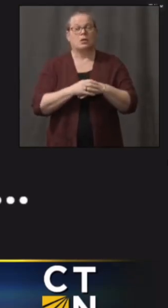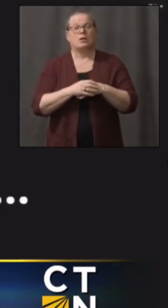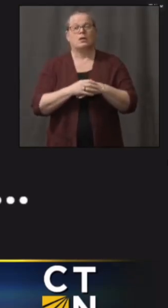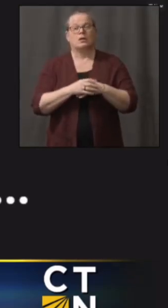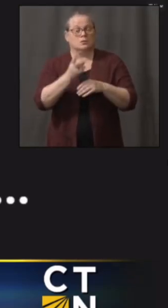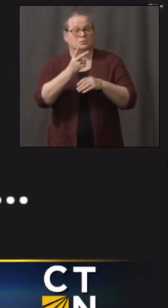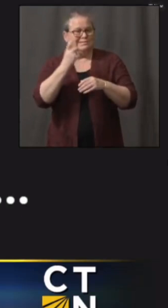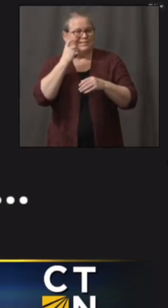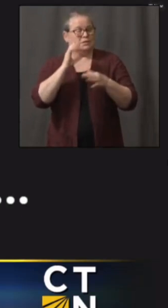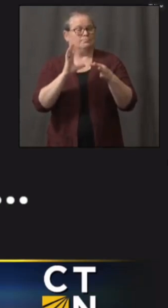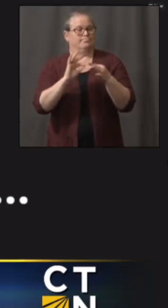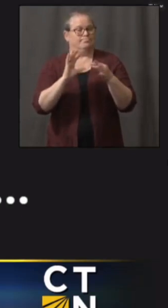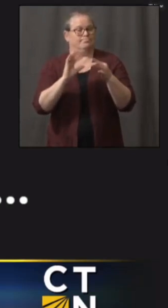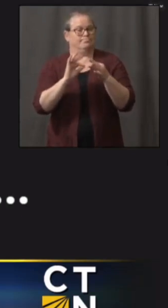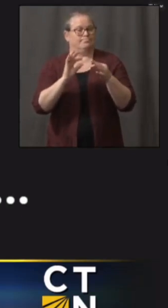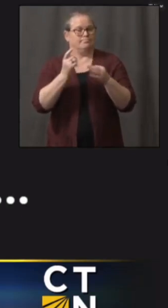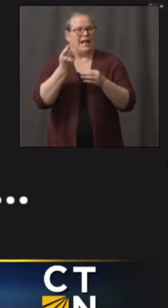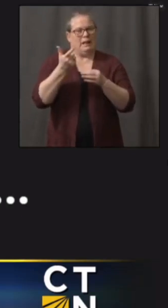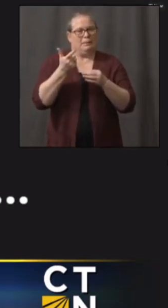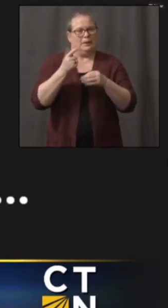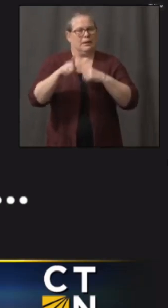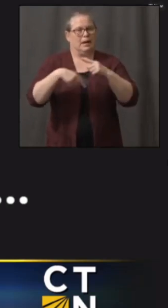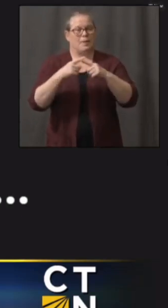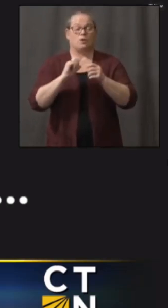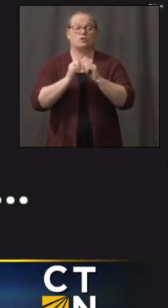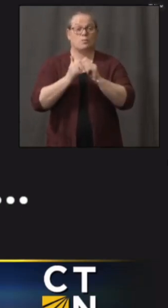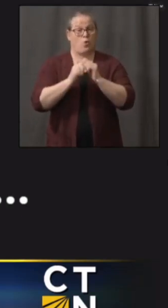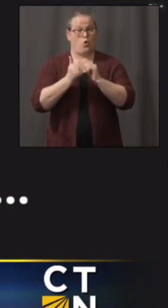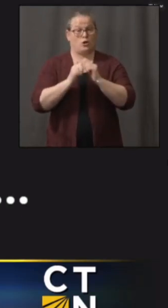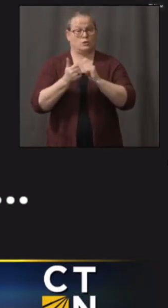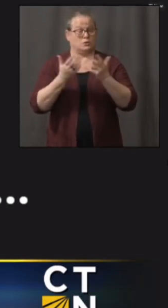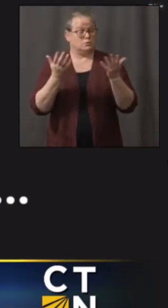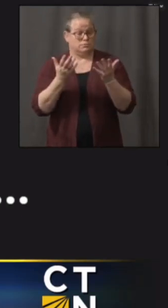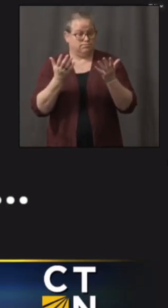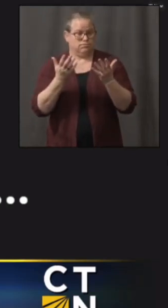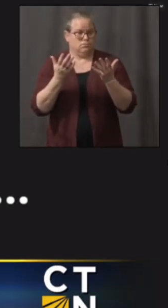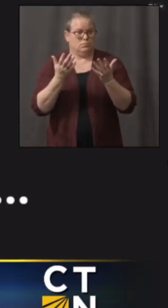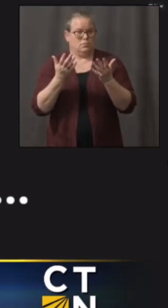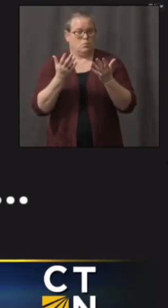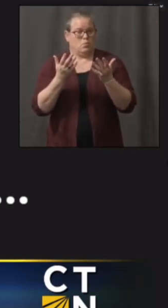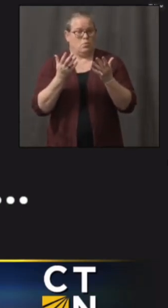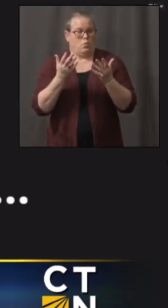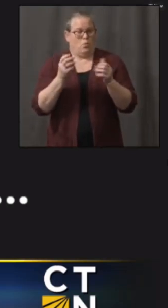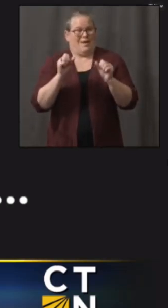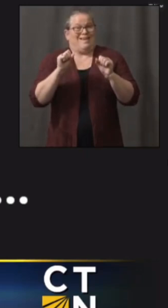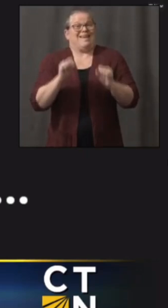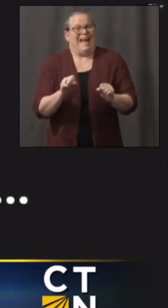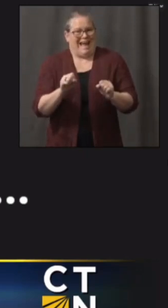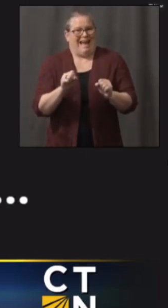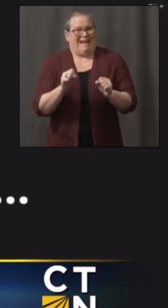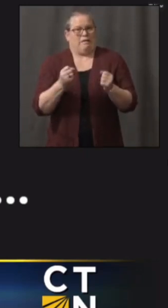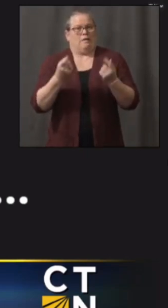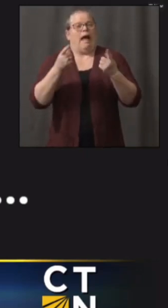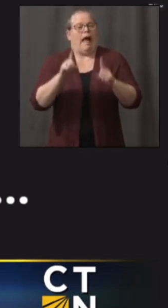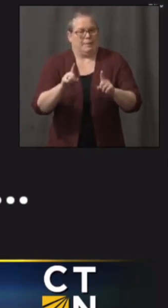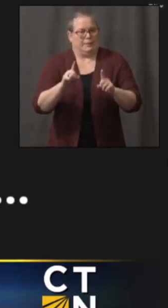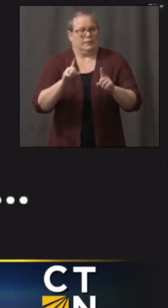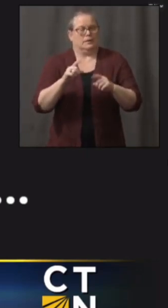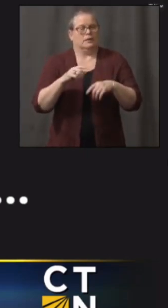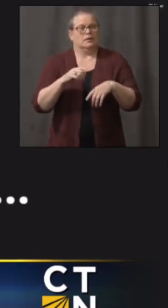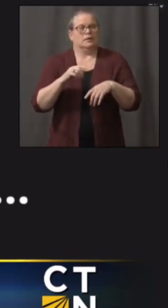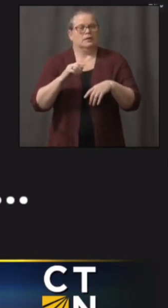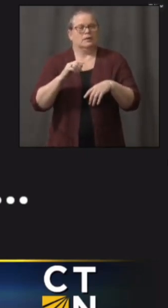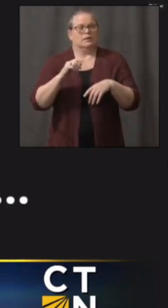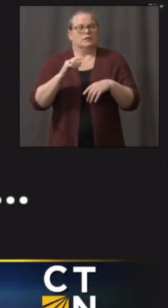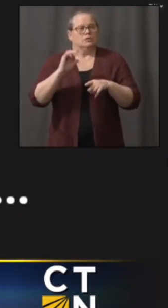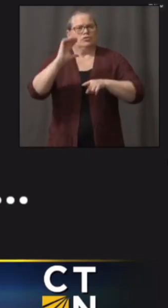what's going to happen with sports, or what can't happen with sports, I guess, is probably more accurate right now. It just seems to be there are so many